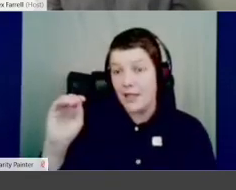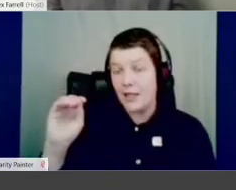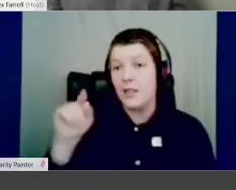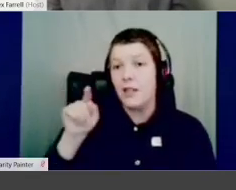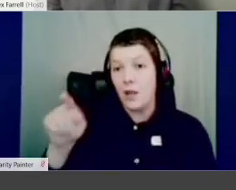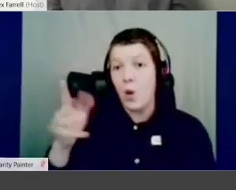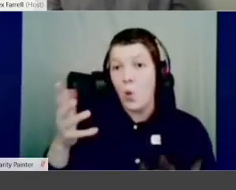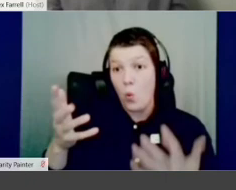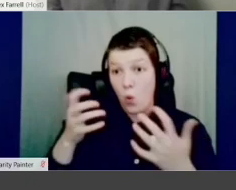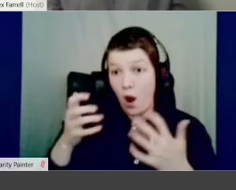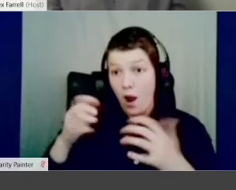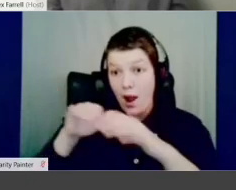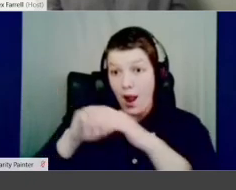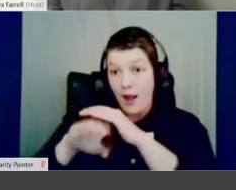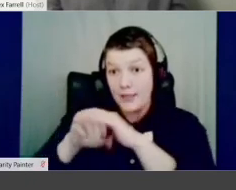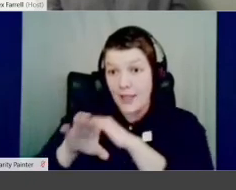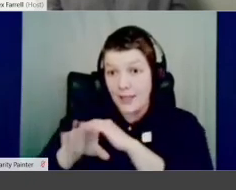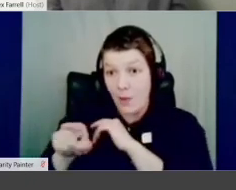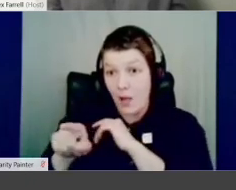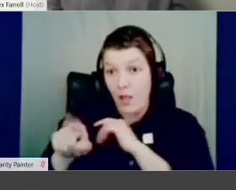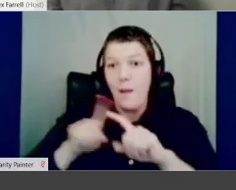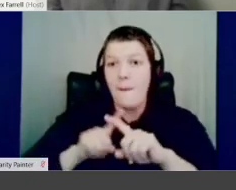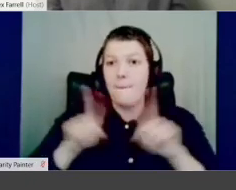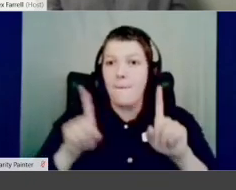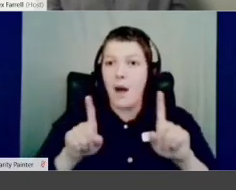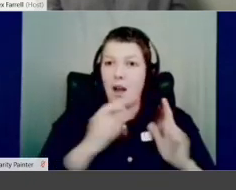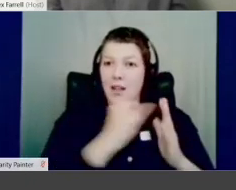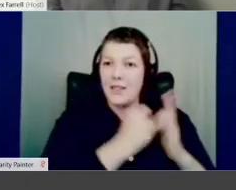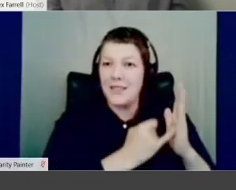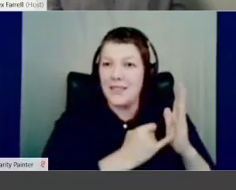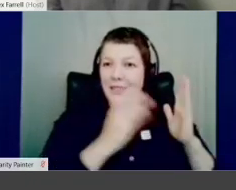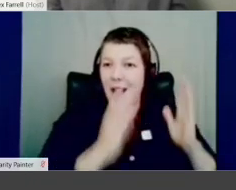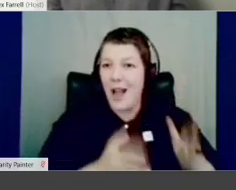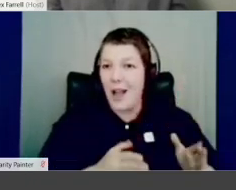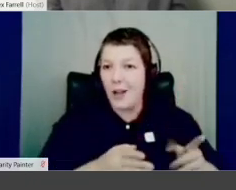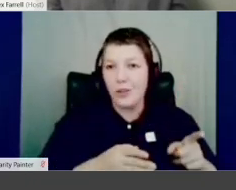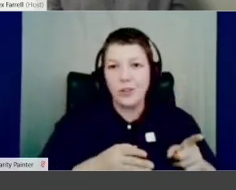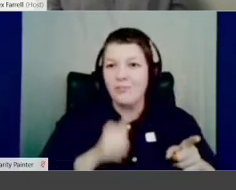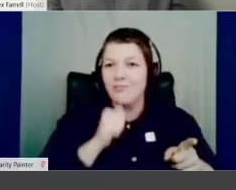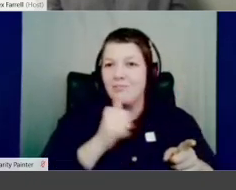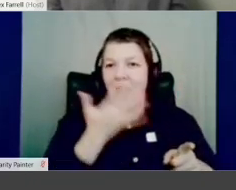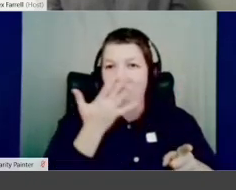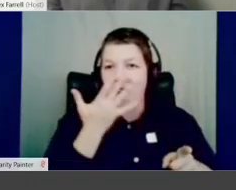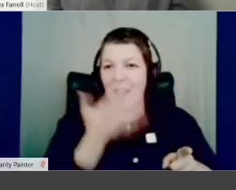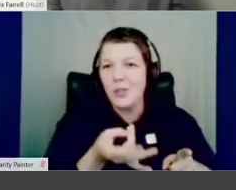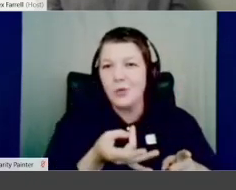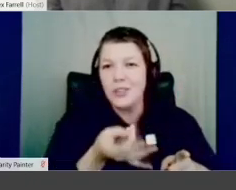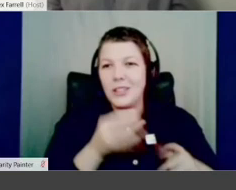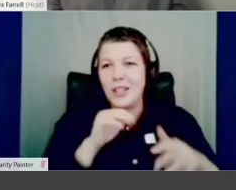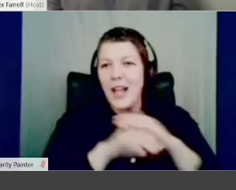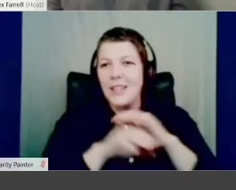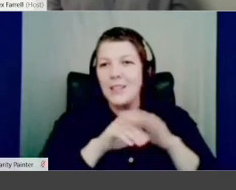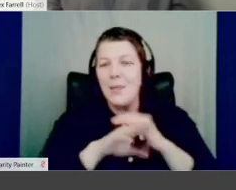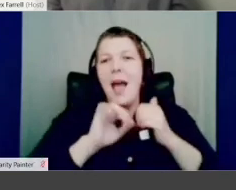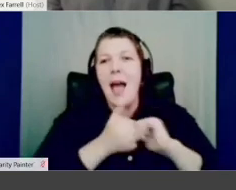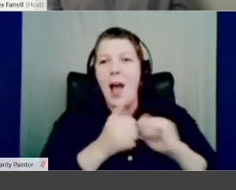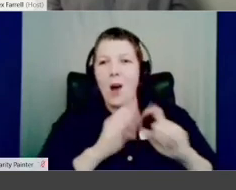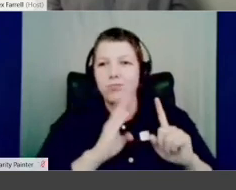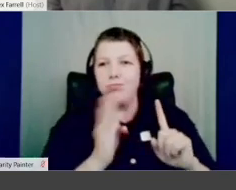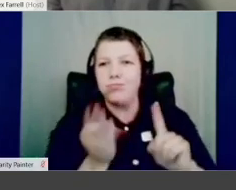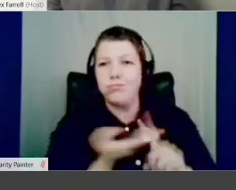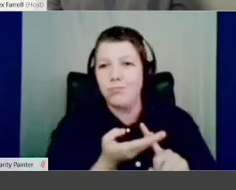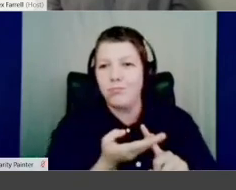designers to like buy into your accessibility vision? Which is, well,